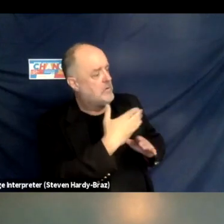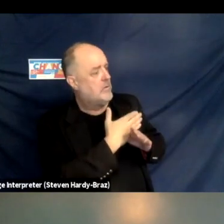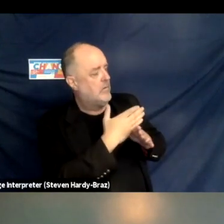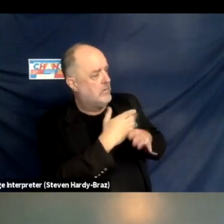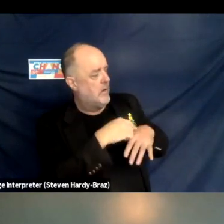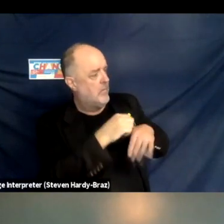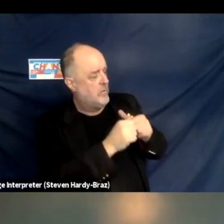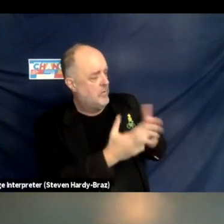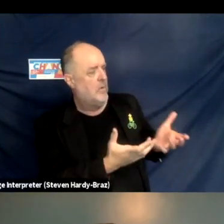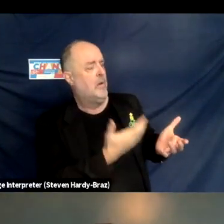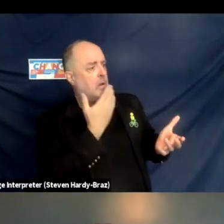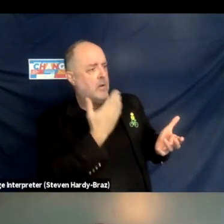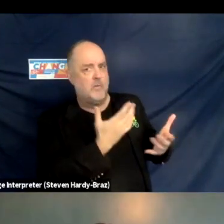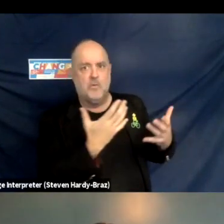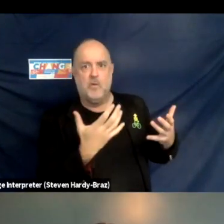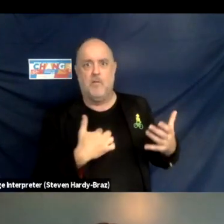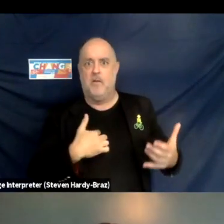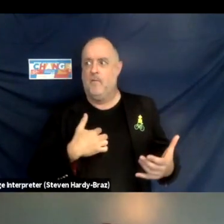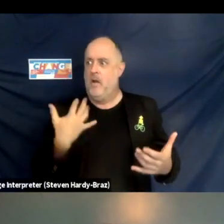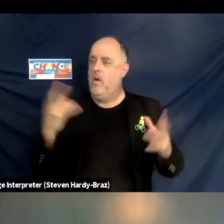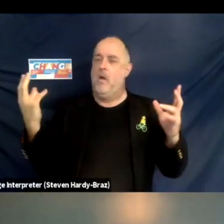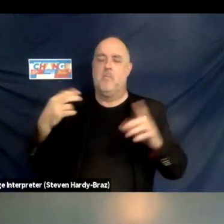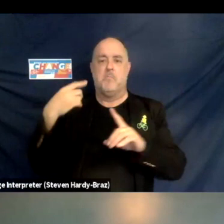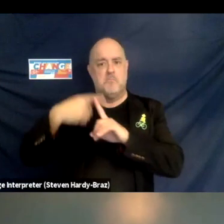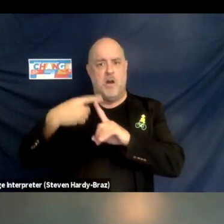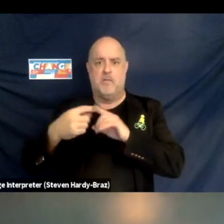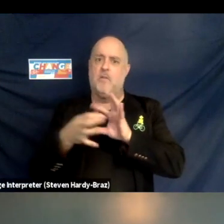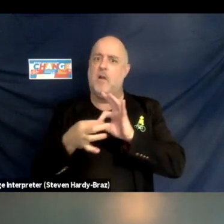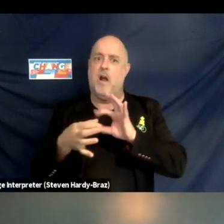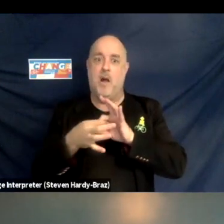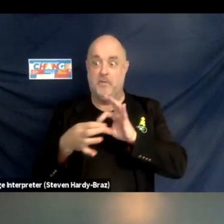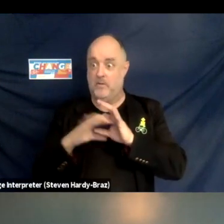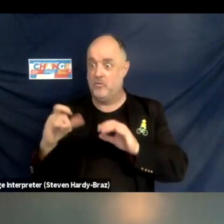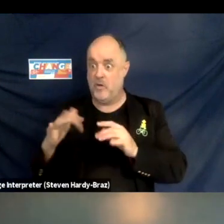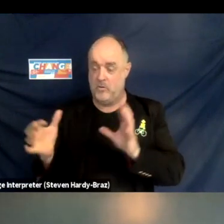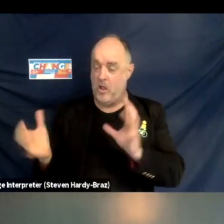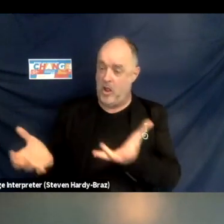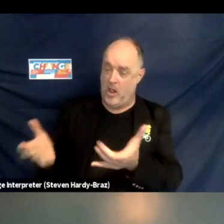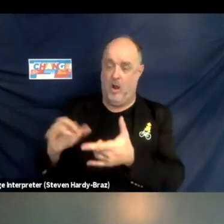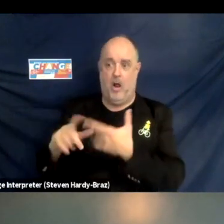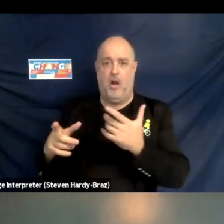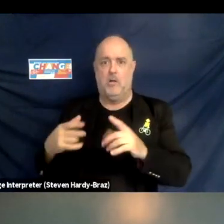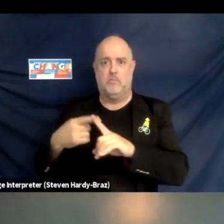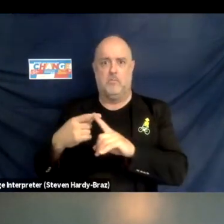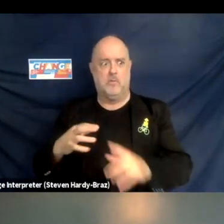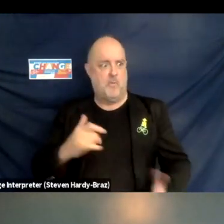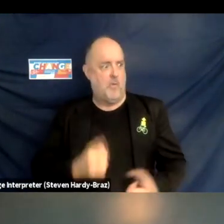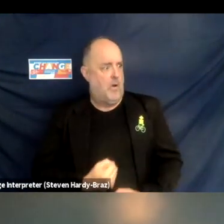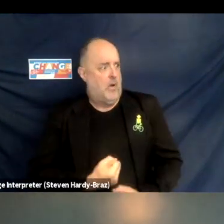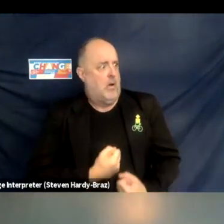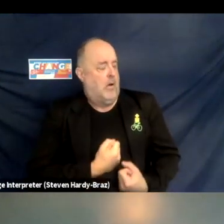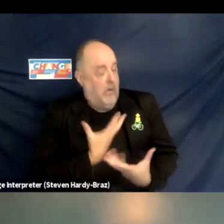here. We're getting a lot of very positive comments in the chat from people who I think are